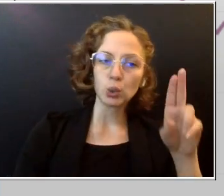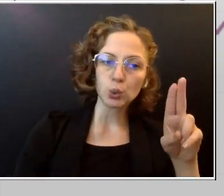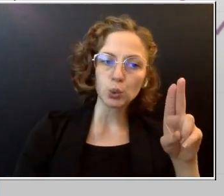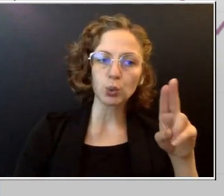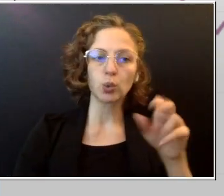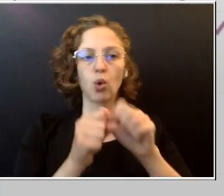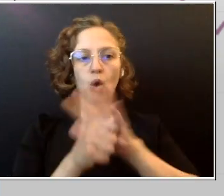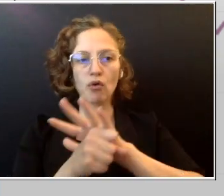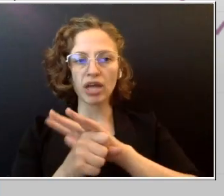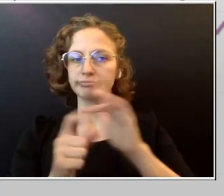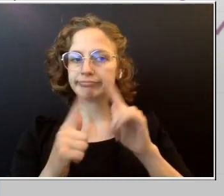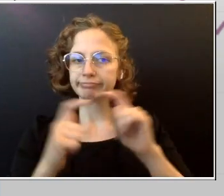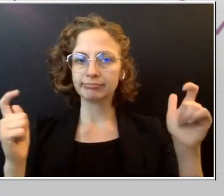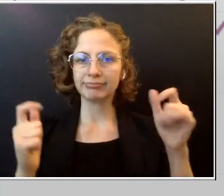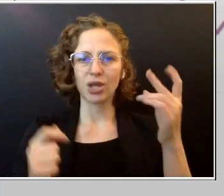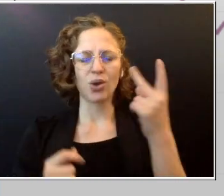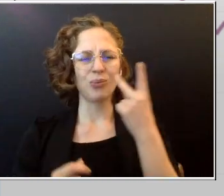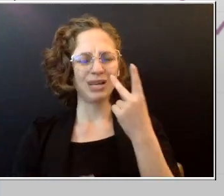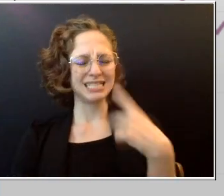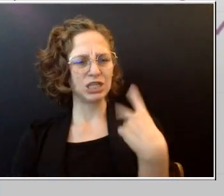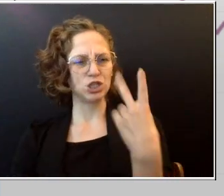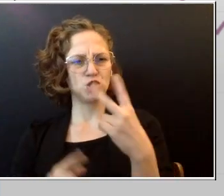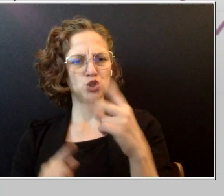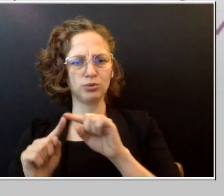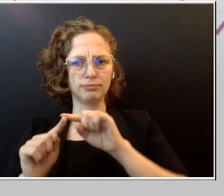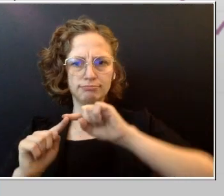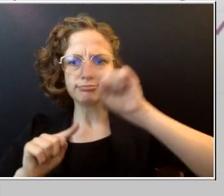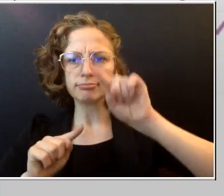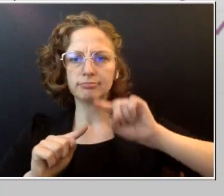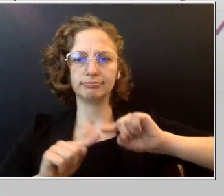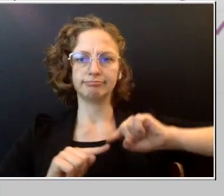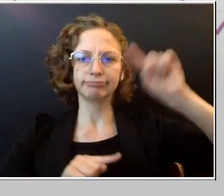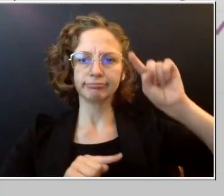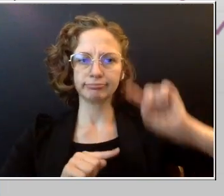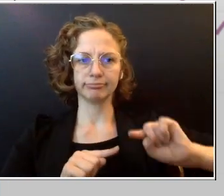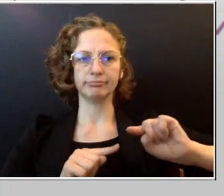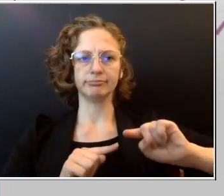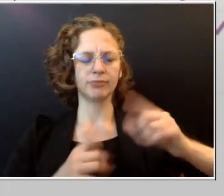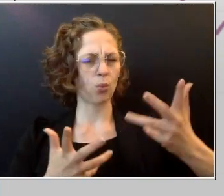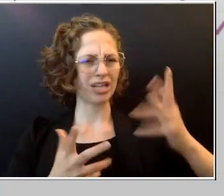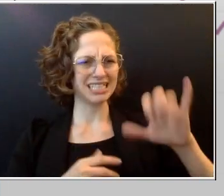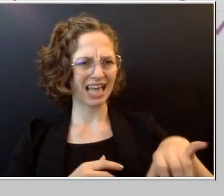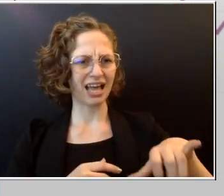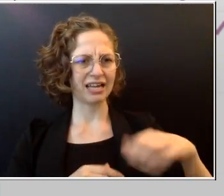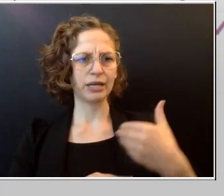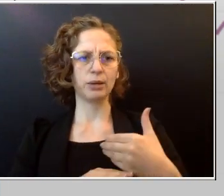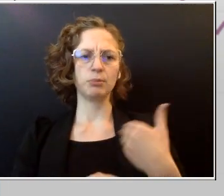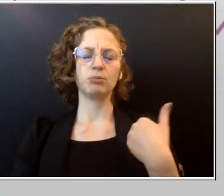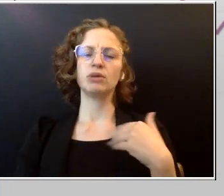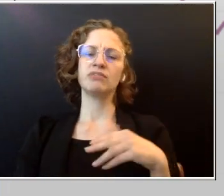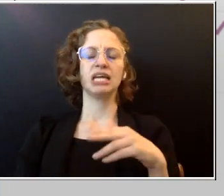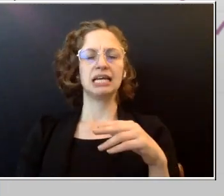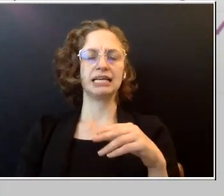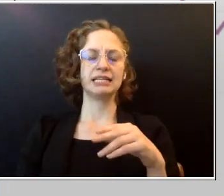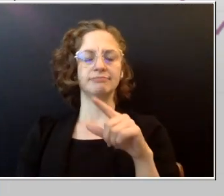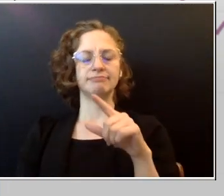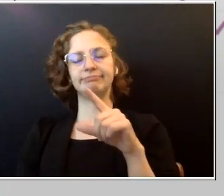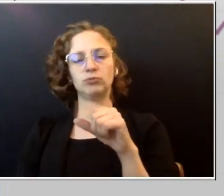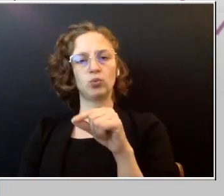here. What are those? Those two big spikes are from the previous couple years, November, December 2021,